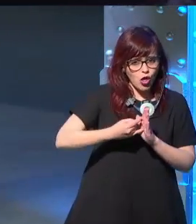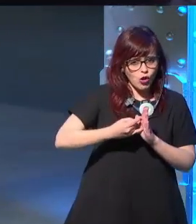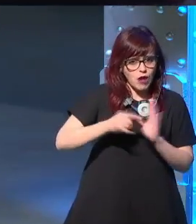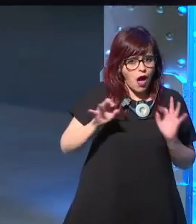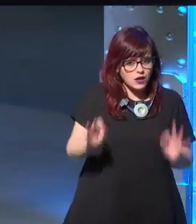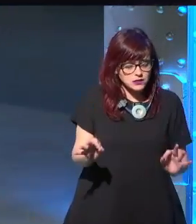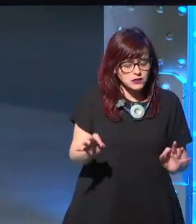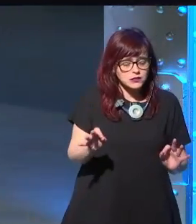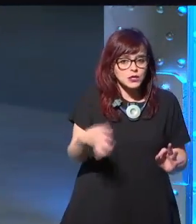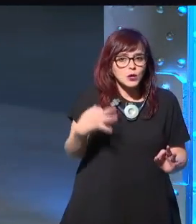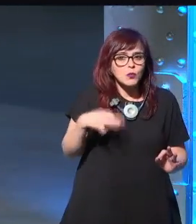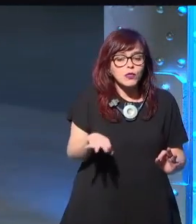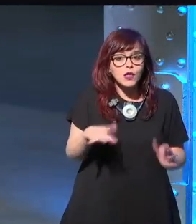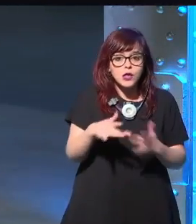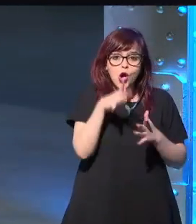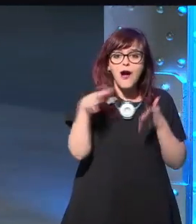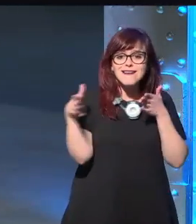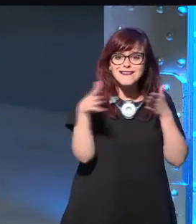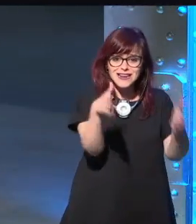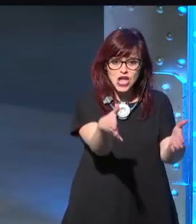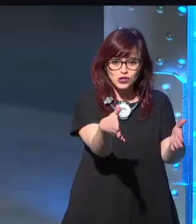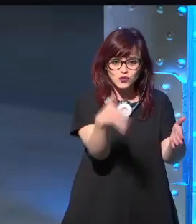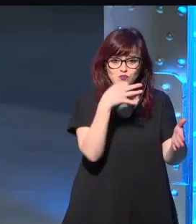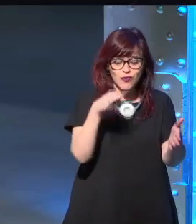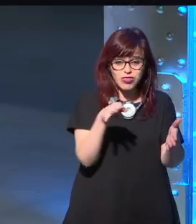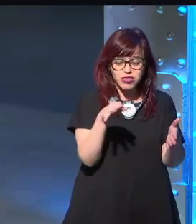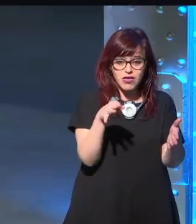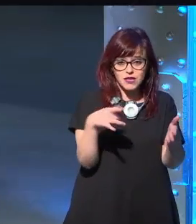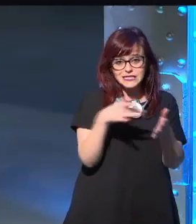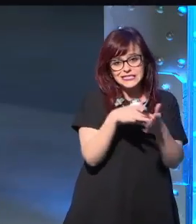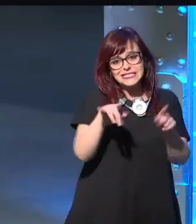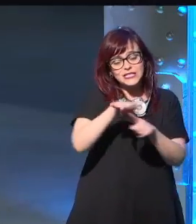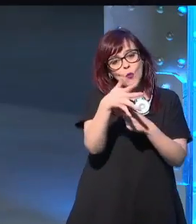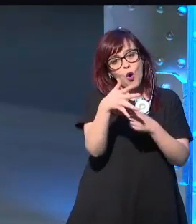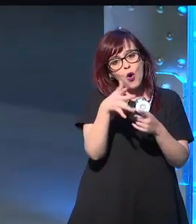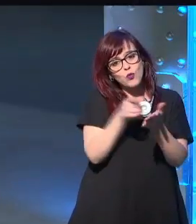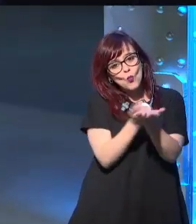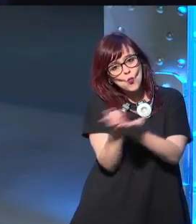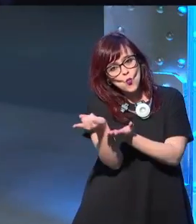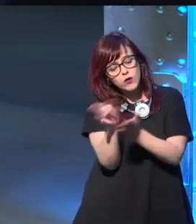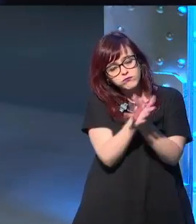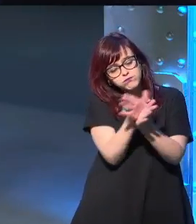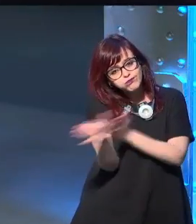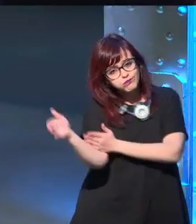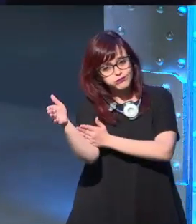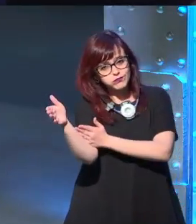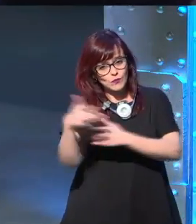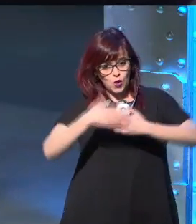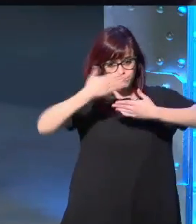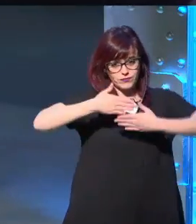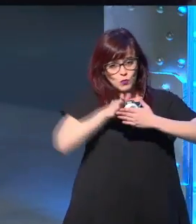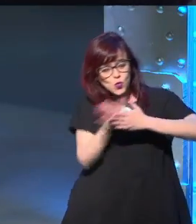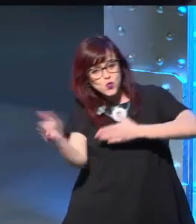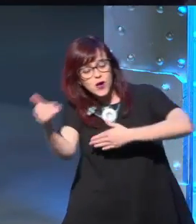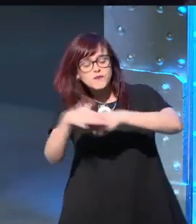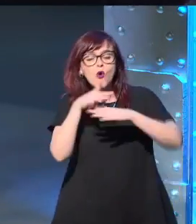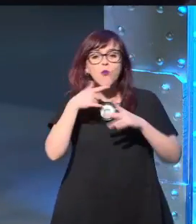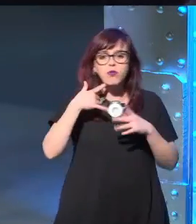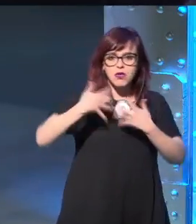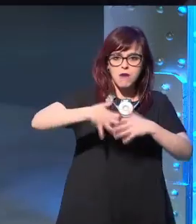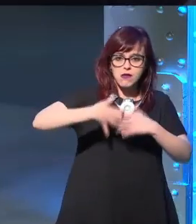course of waters. I know how to design great buildings. I can make wonderful weapons of war. Only in the